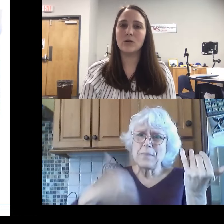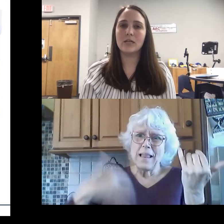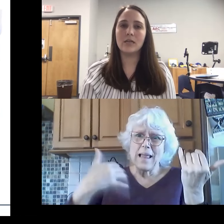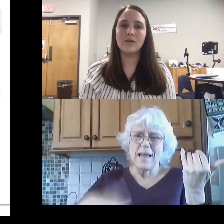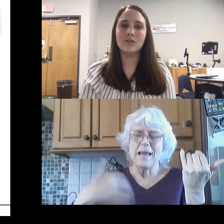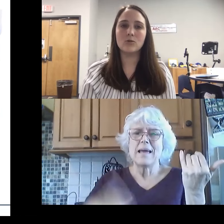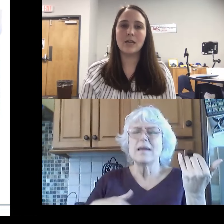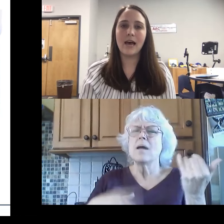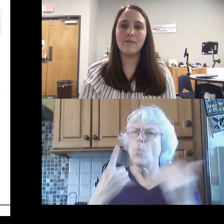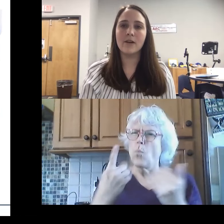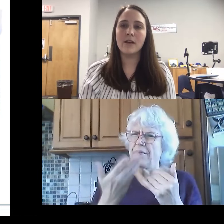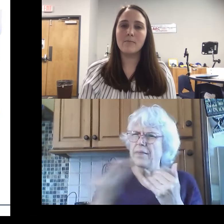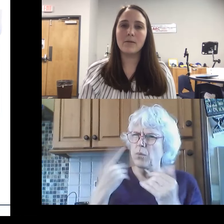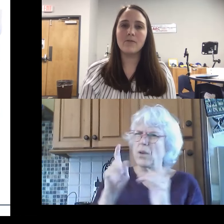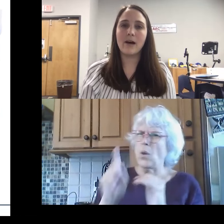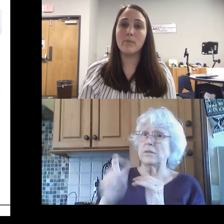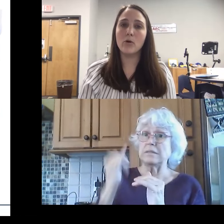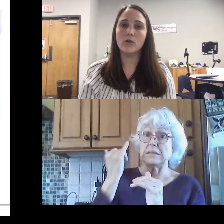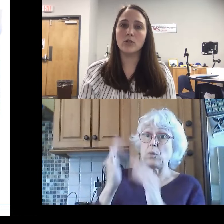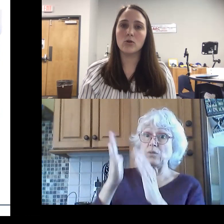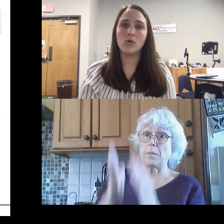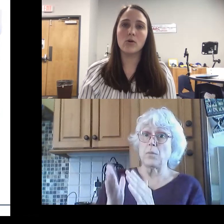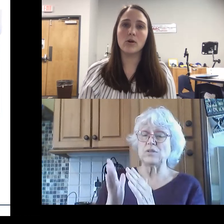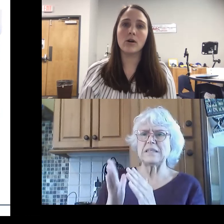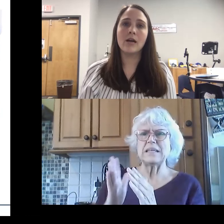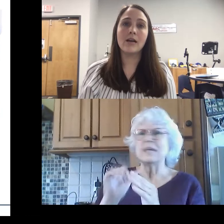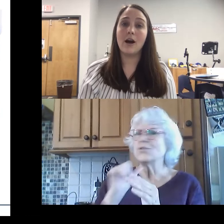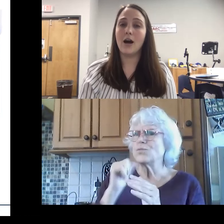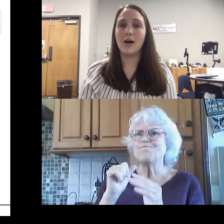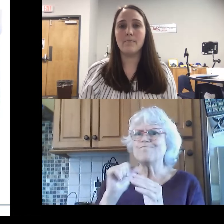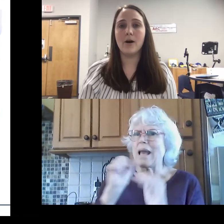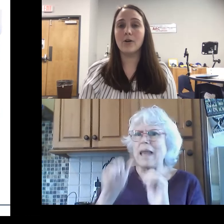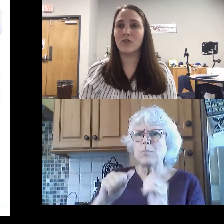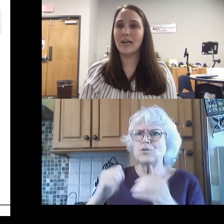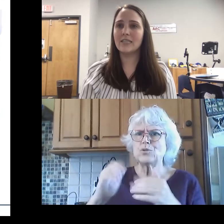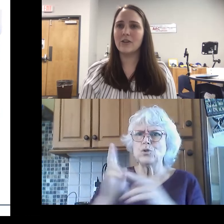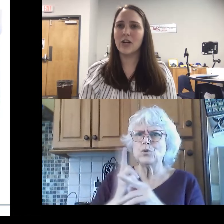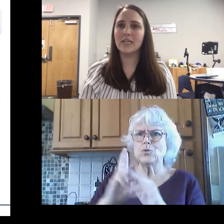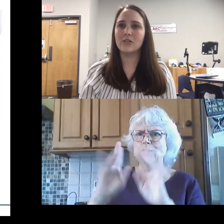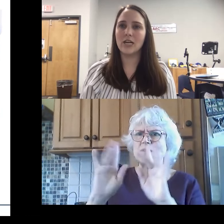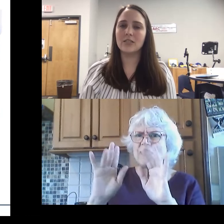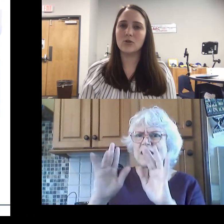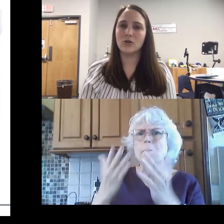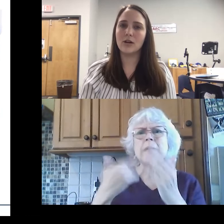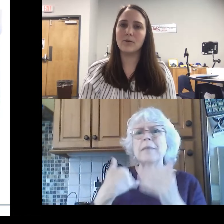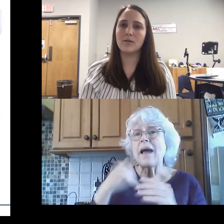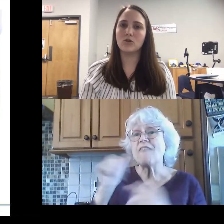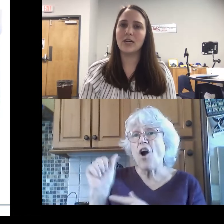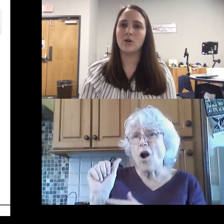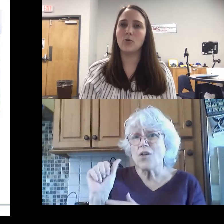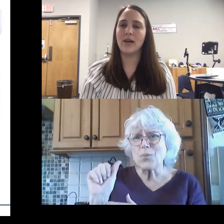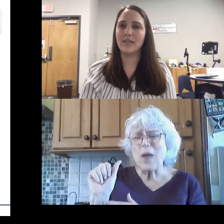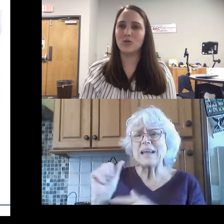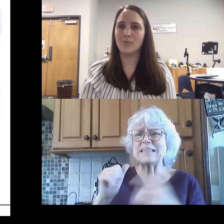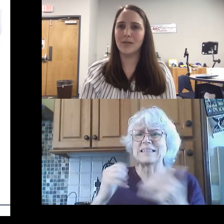is when individuals have maybe fine motor control or arthritis in their hands, their hands start cramping up